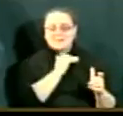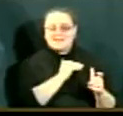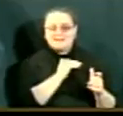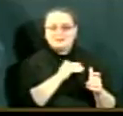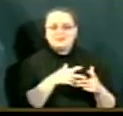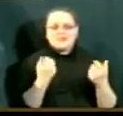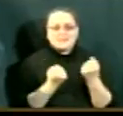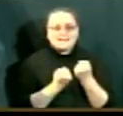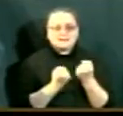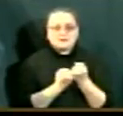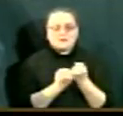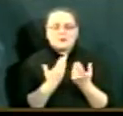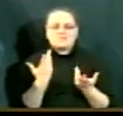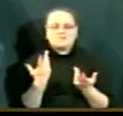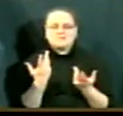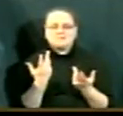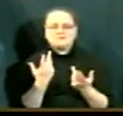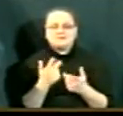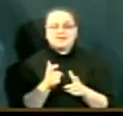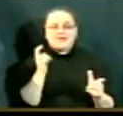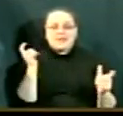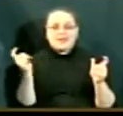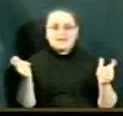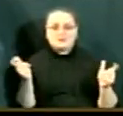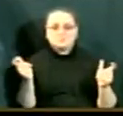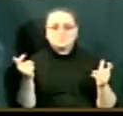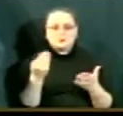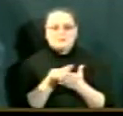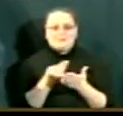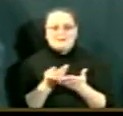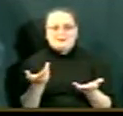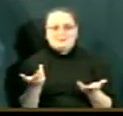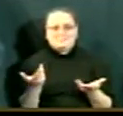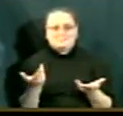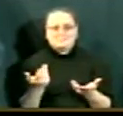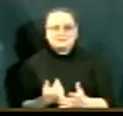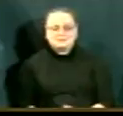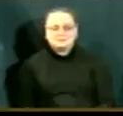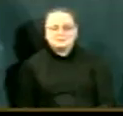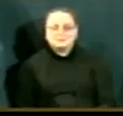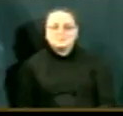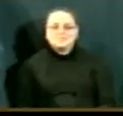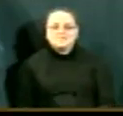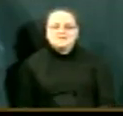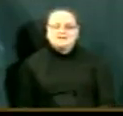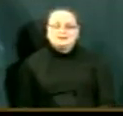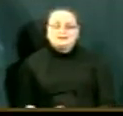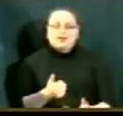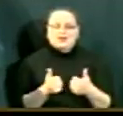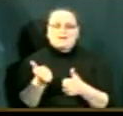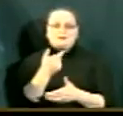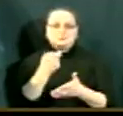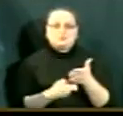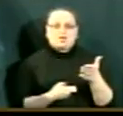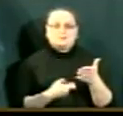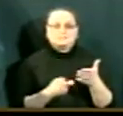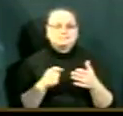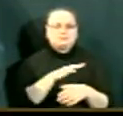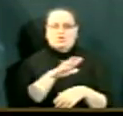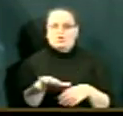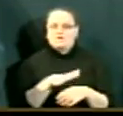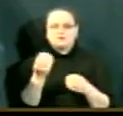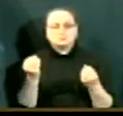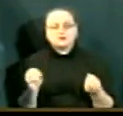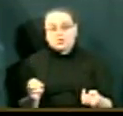that's supported by a huge amount of money and administrative cost all over.